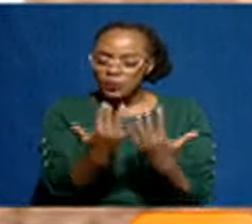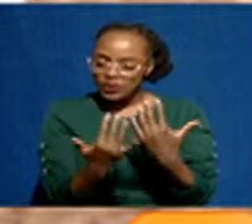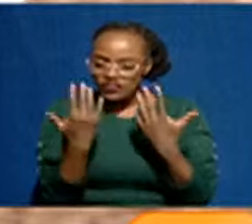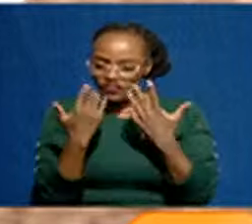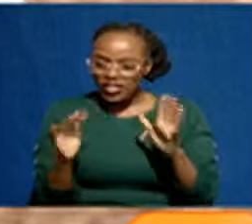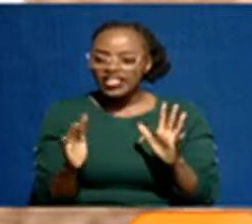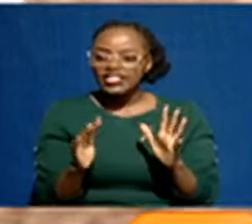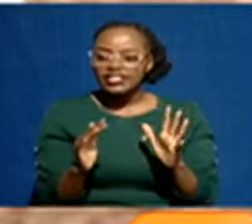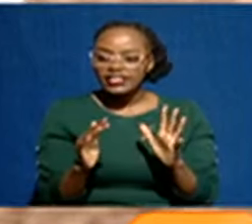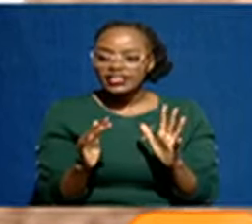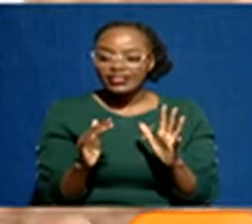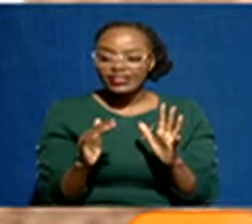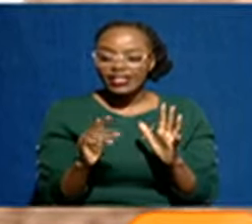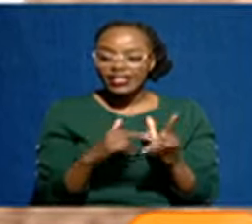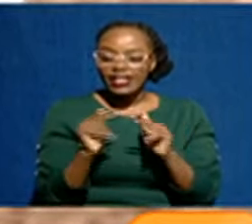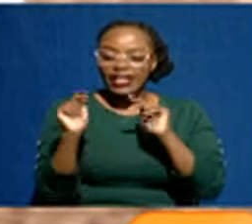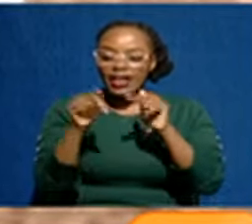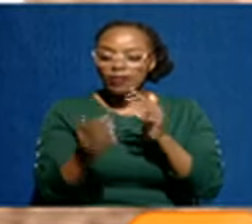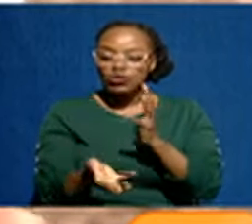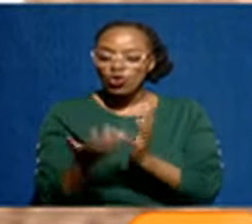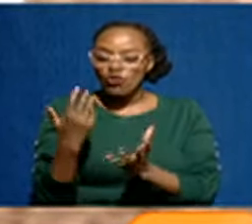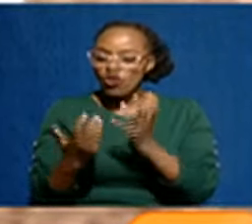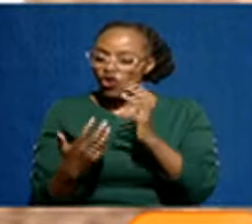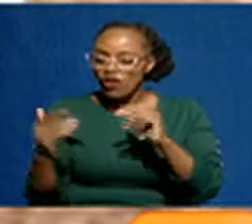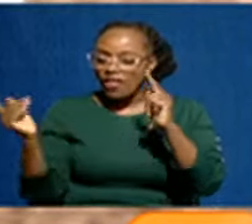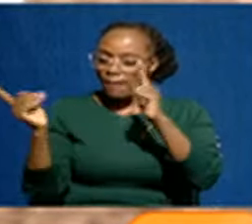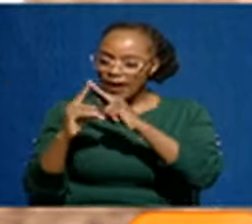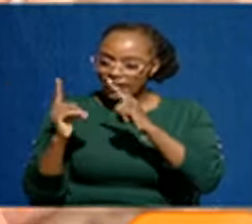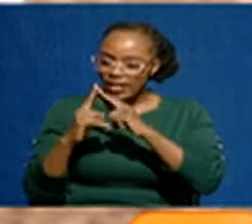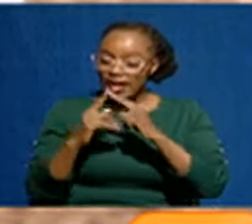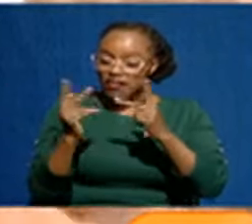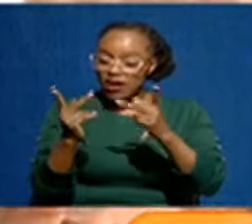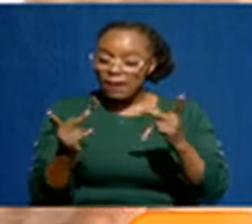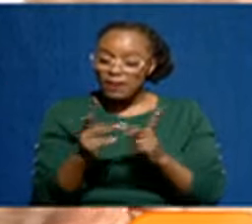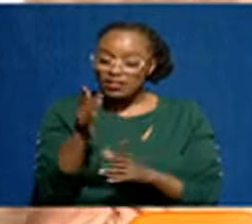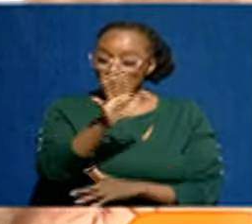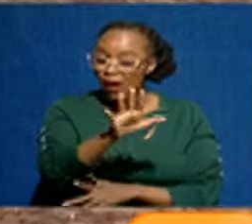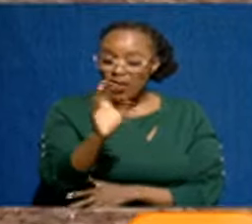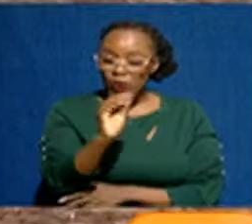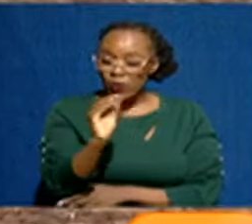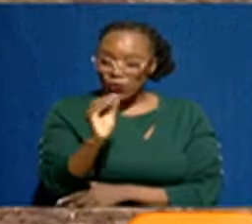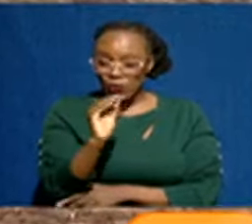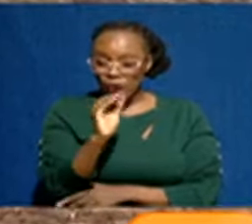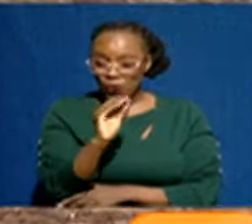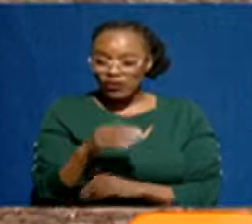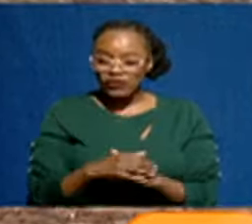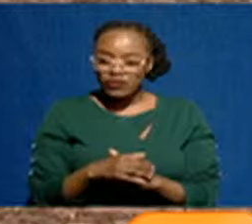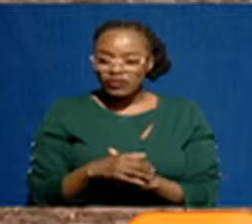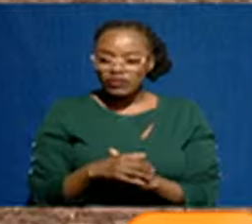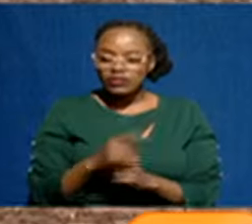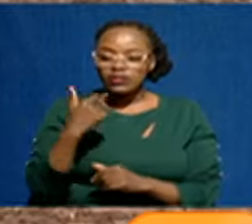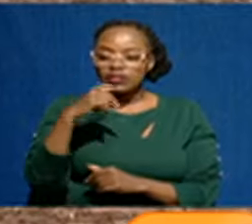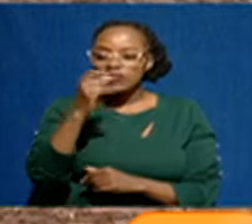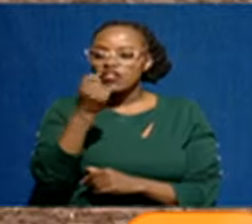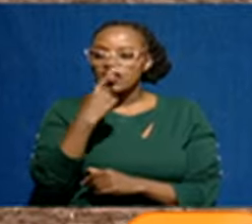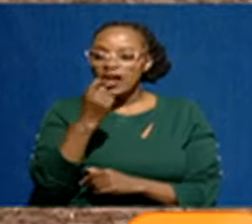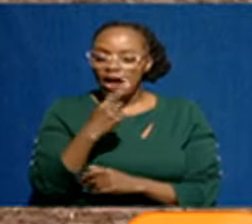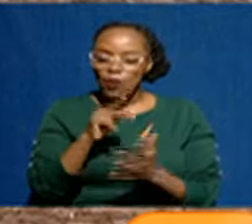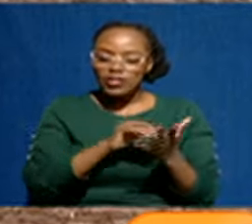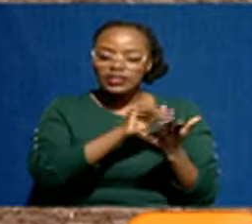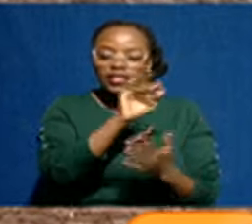ya mapata hawa wanakuja kumoa hakuna hata pale pa kurudi tena kuishi huko na tulete madawa. Kuna